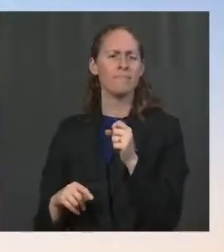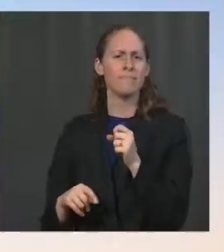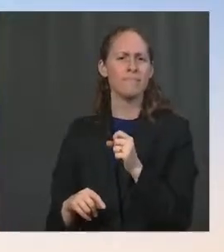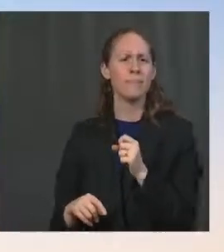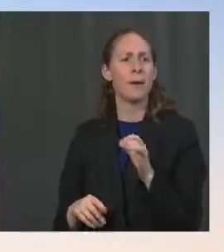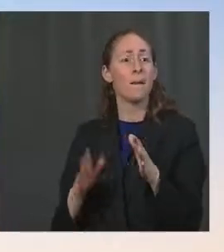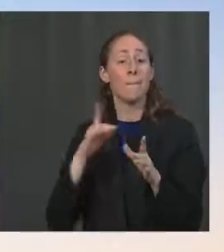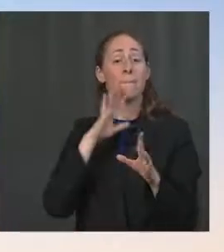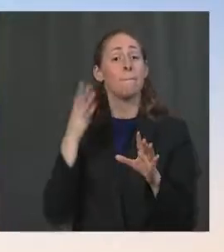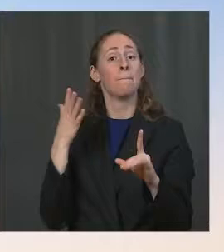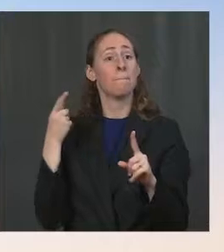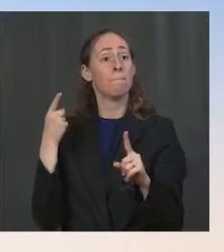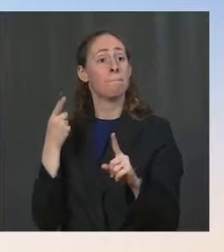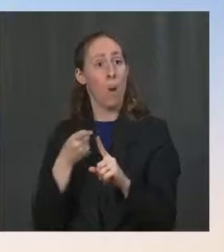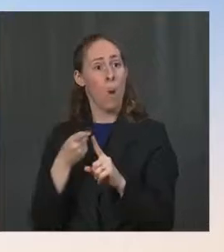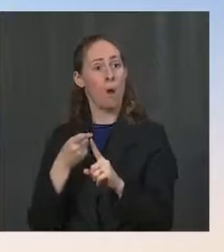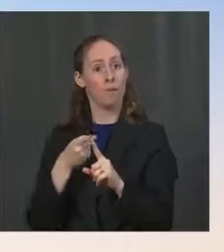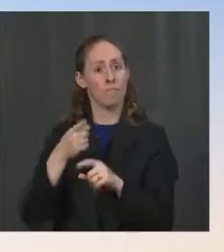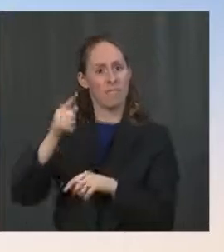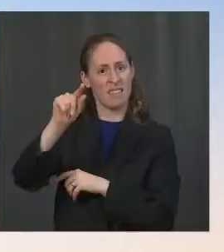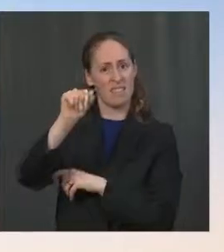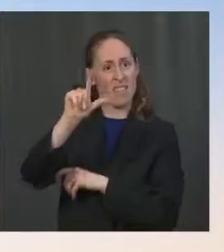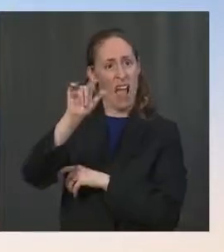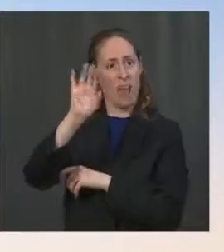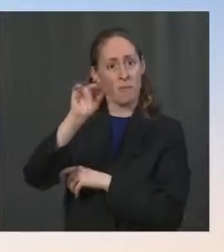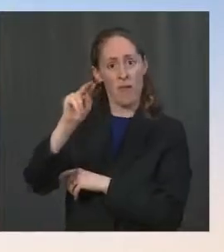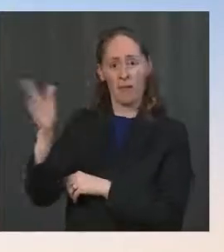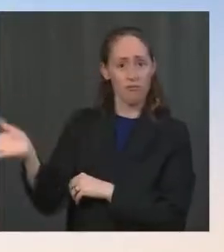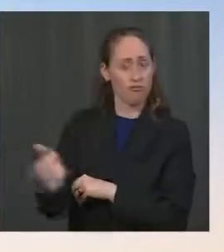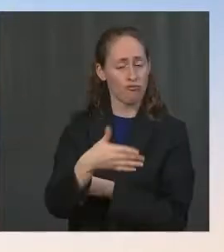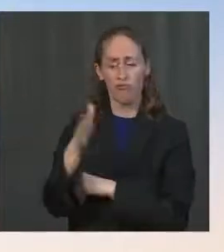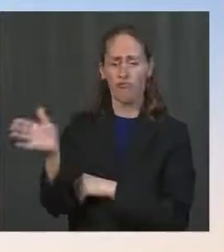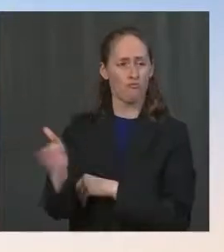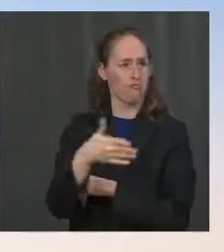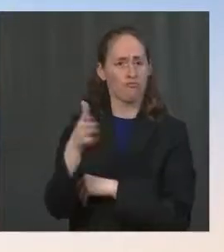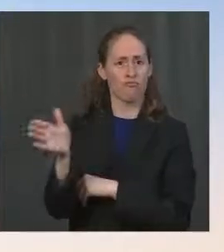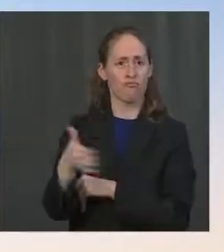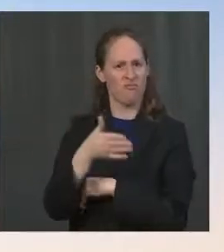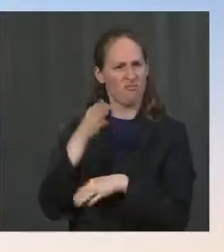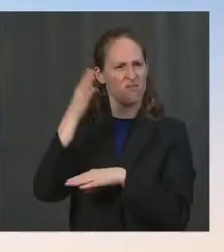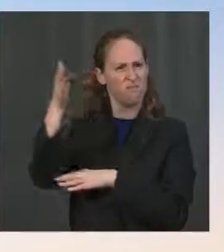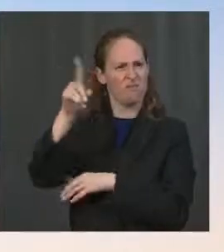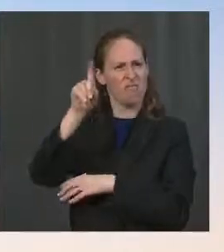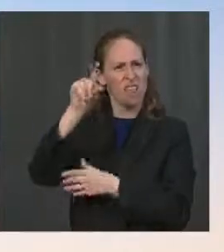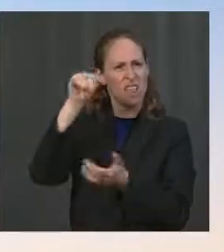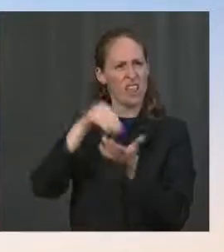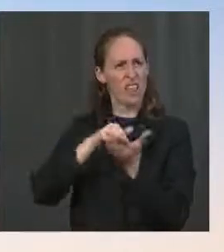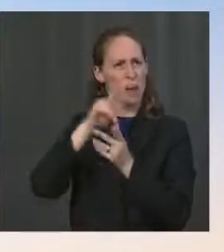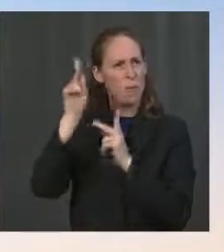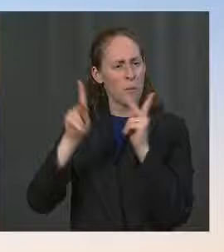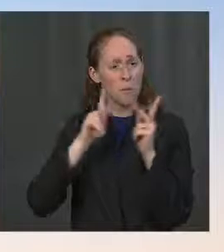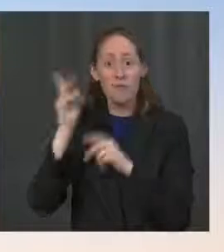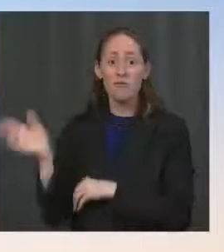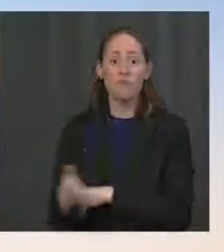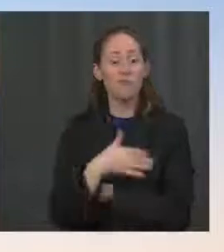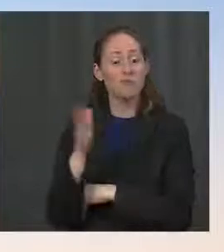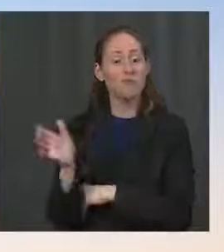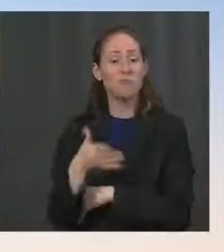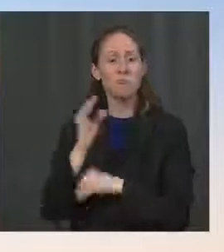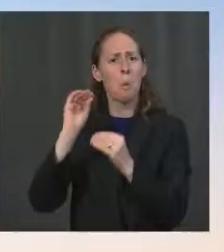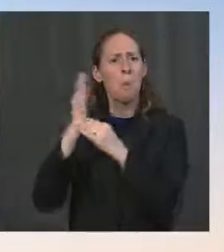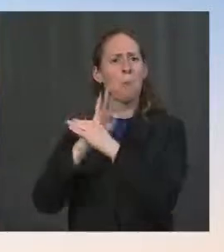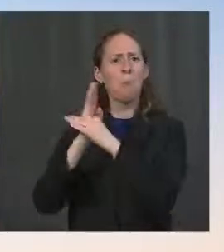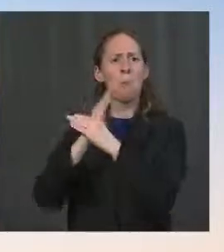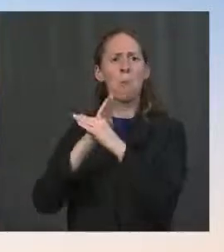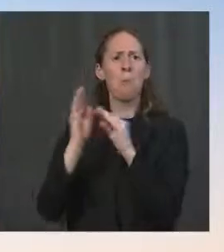allow more than 120,000 people, including the vast majority of them vulnerable Afghans, to get through. Whether we met them at a checkpoint, whether